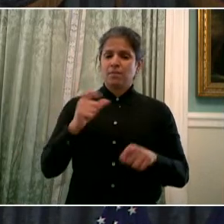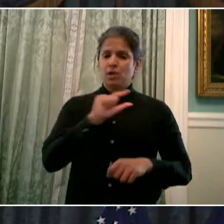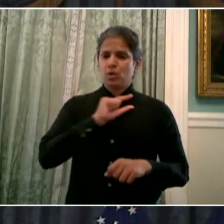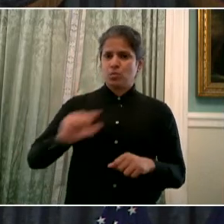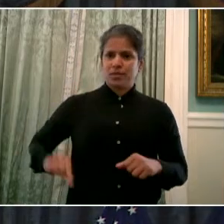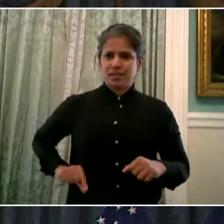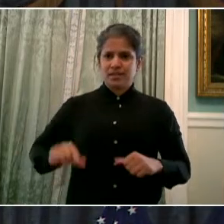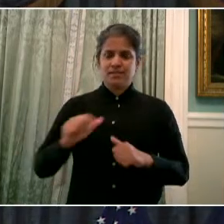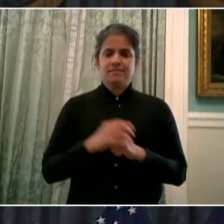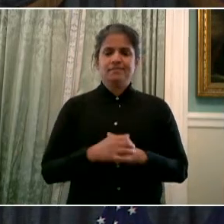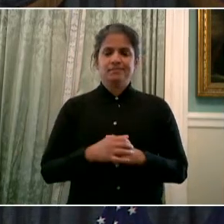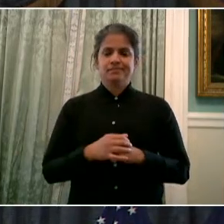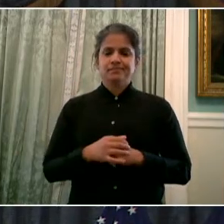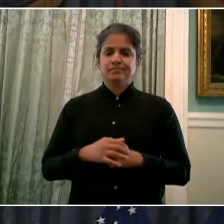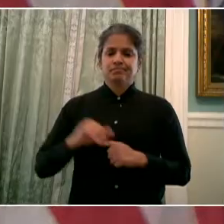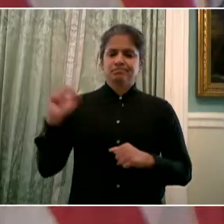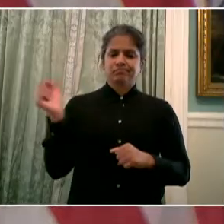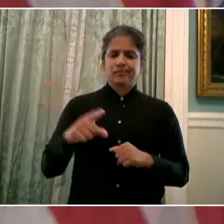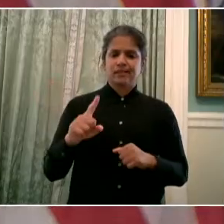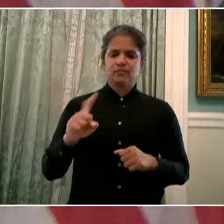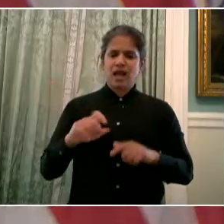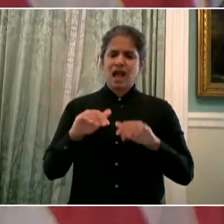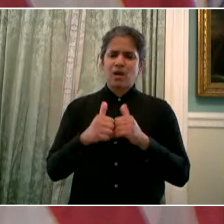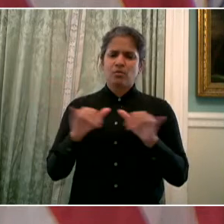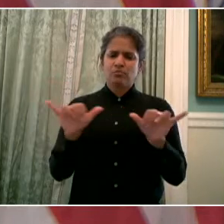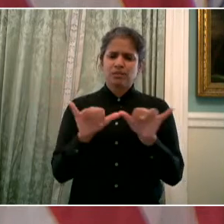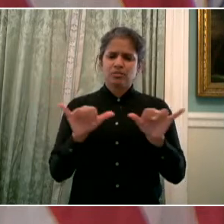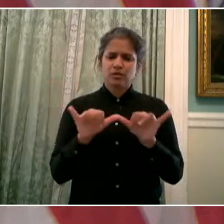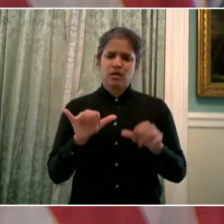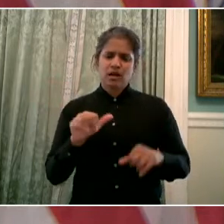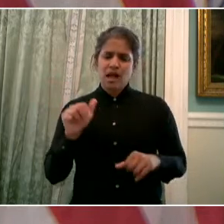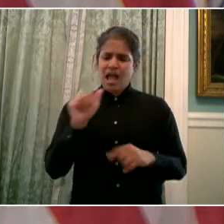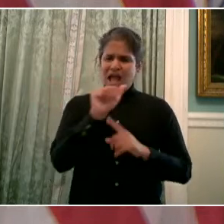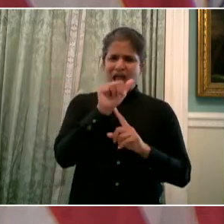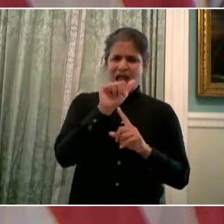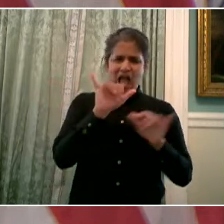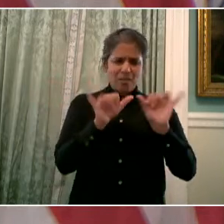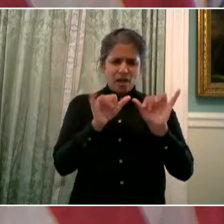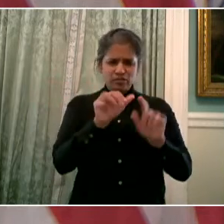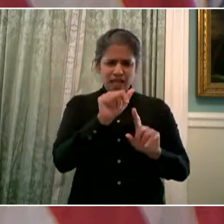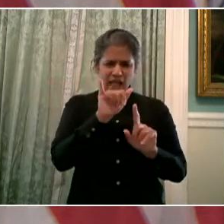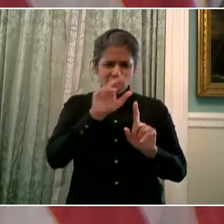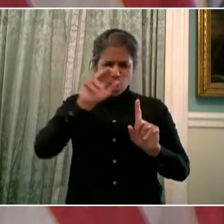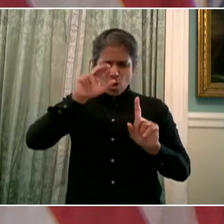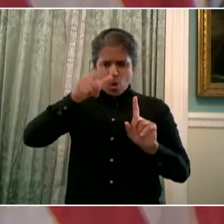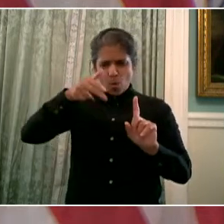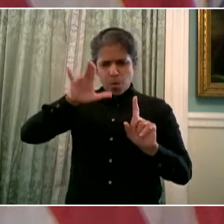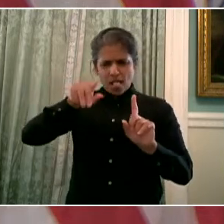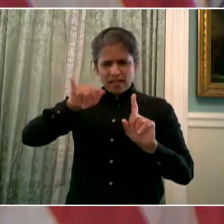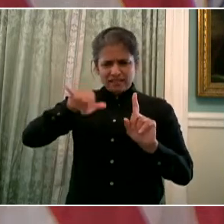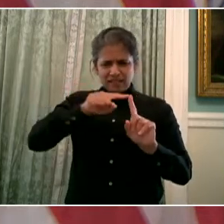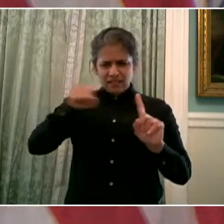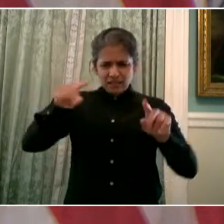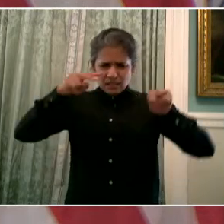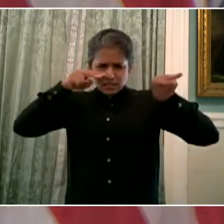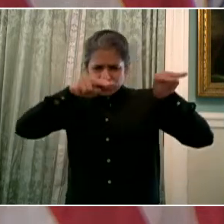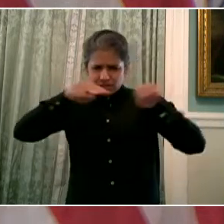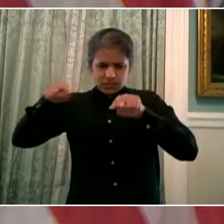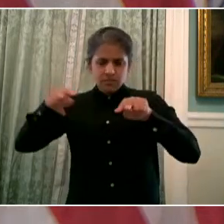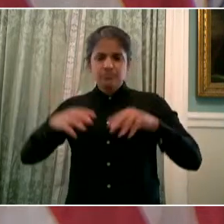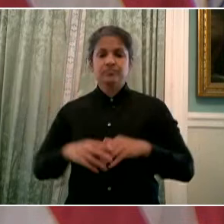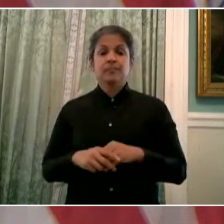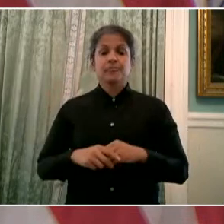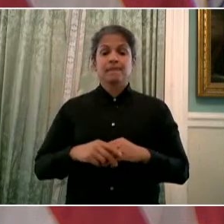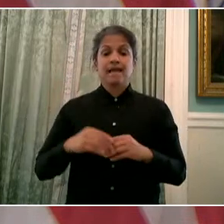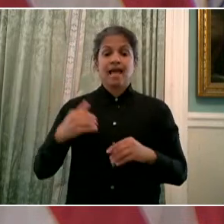of Environmental Protection and Department of Health do very high quality air monitoring. We are aware of PM 2.5, which is